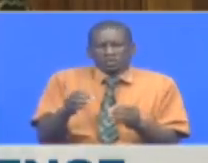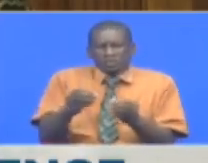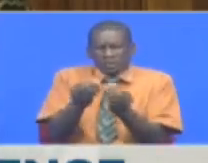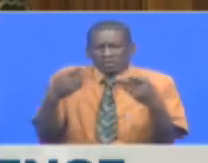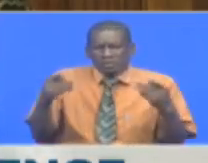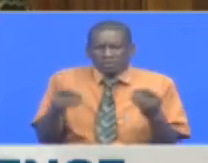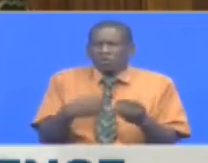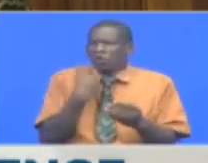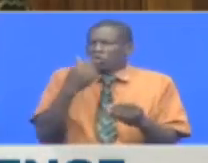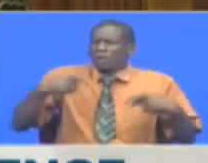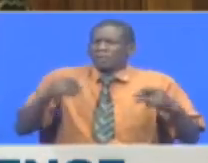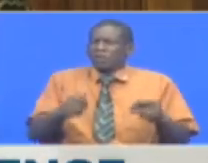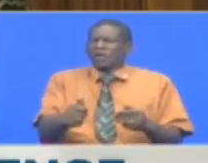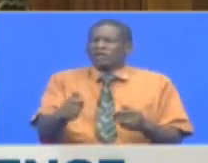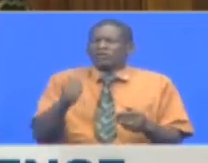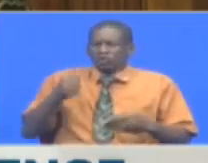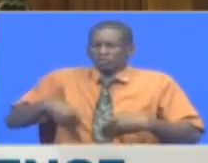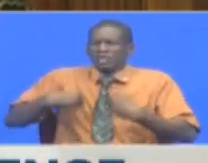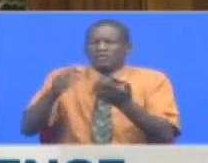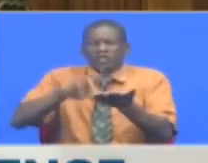are denied resources